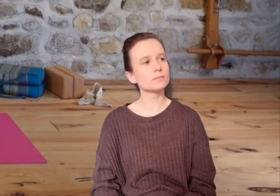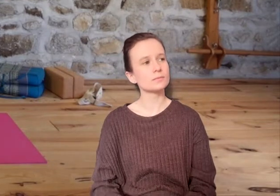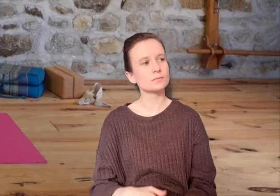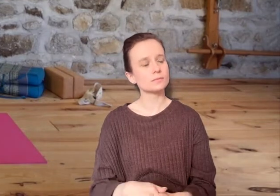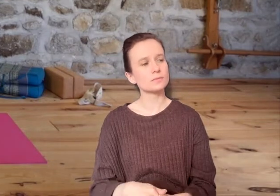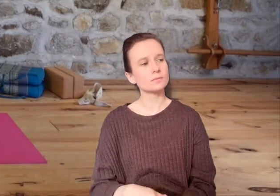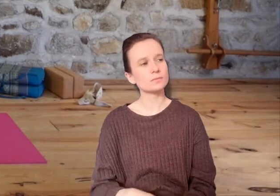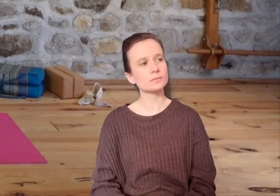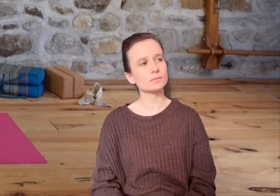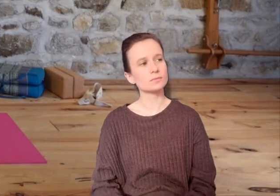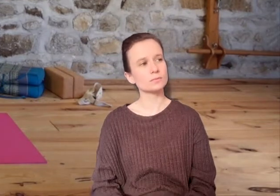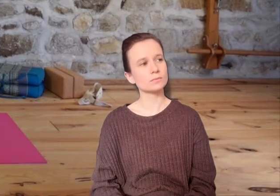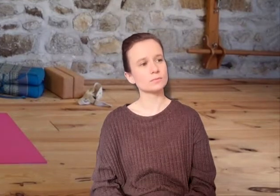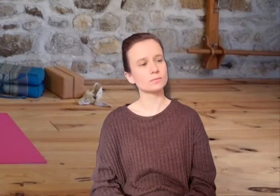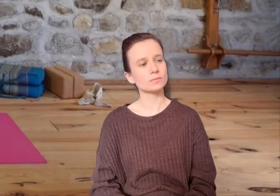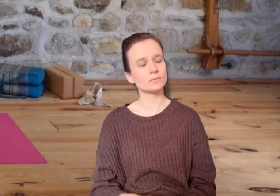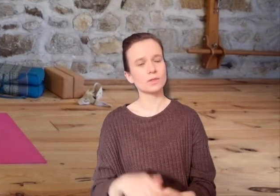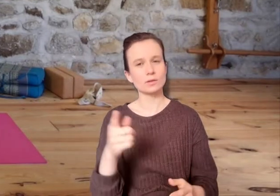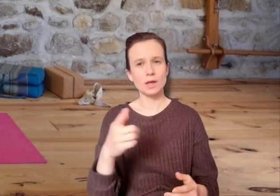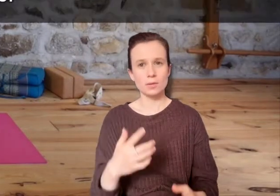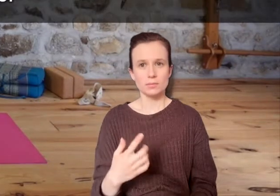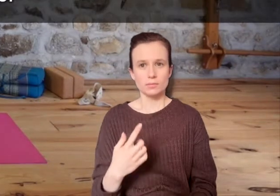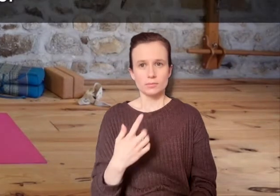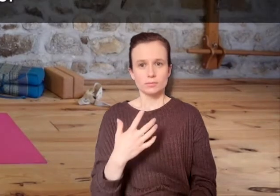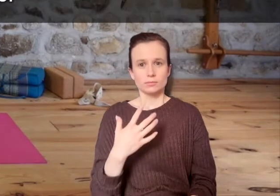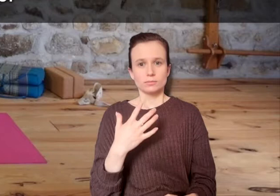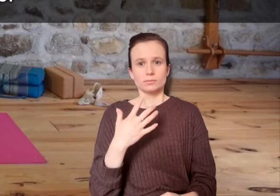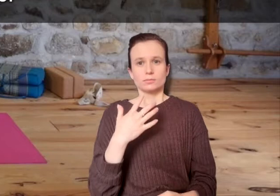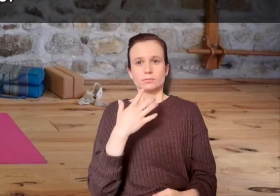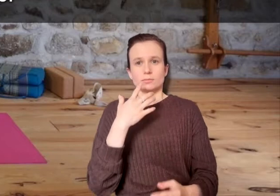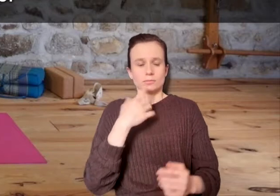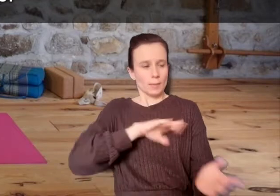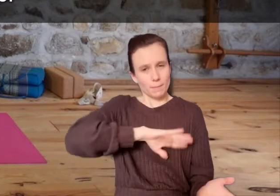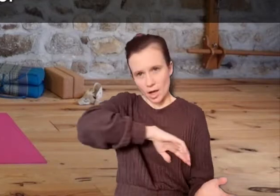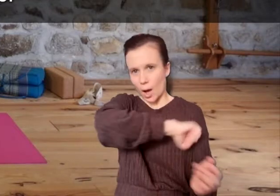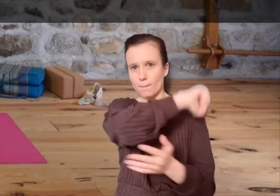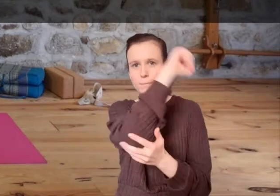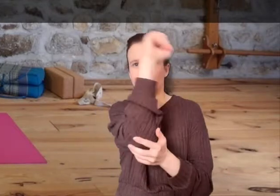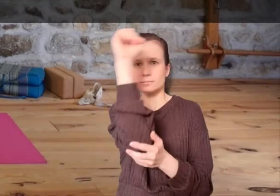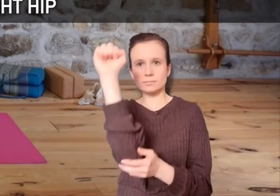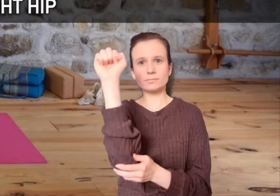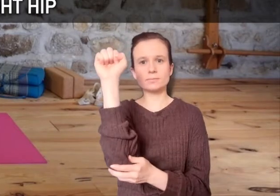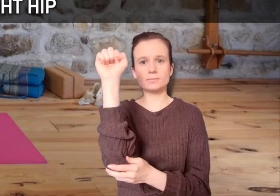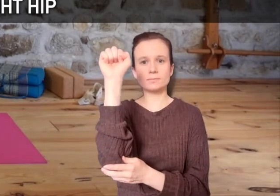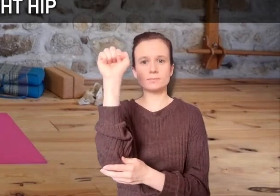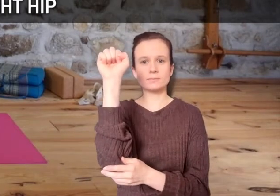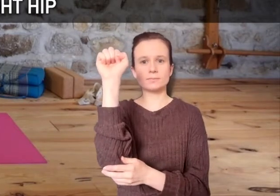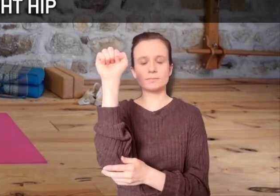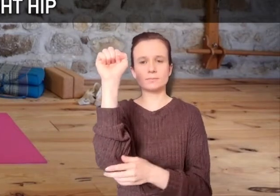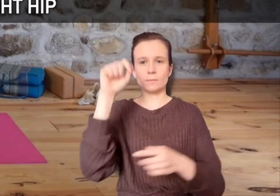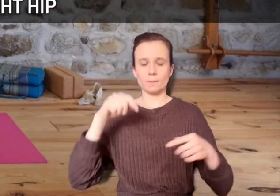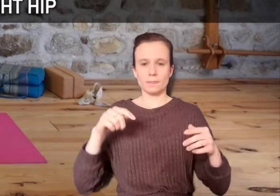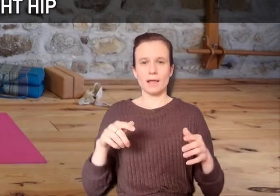On one big long inhale, you're going to bring yourself all the way back up to standing. Rotate the right